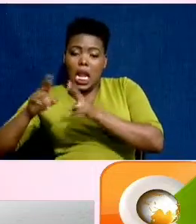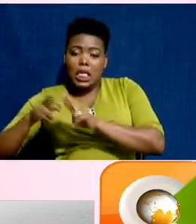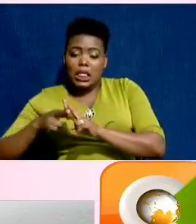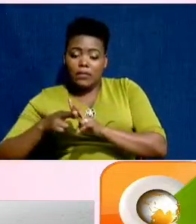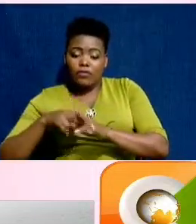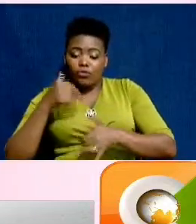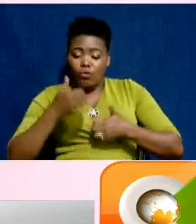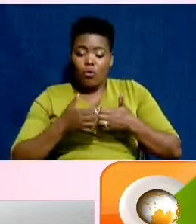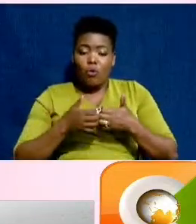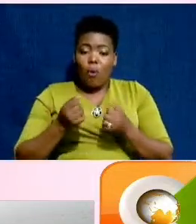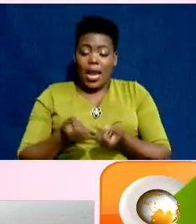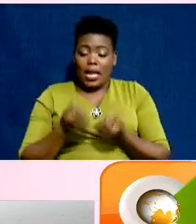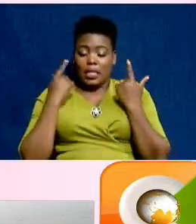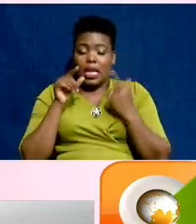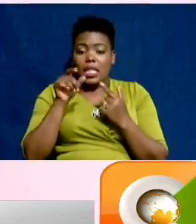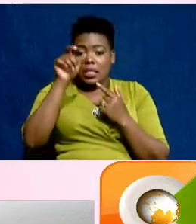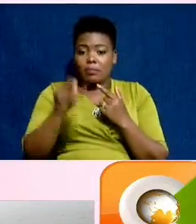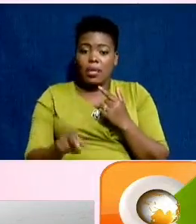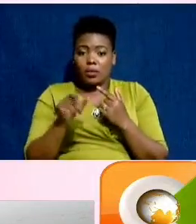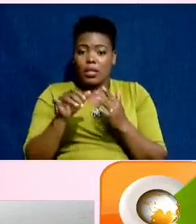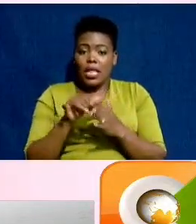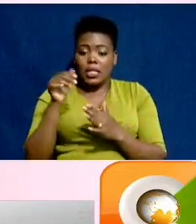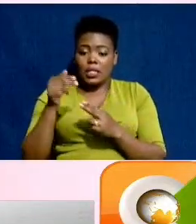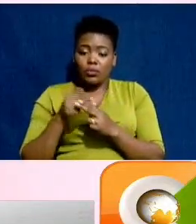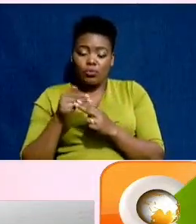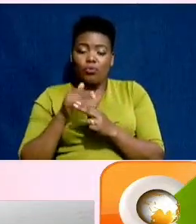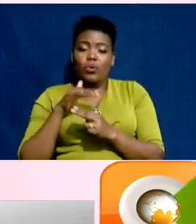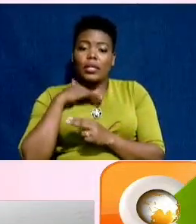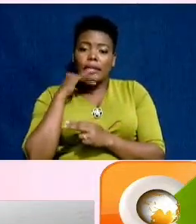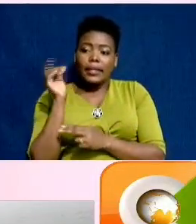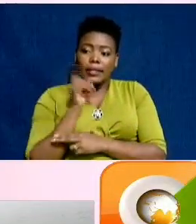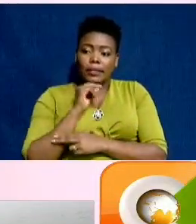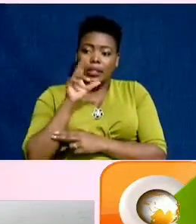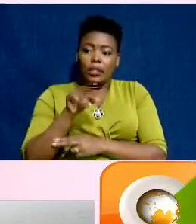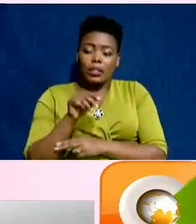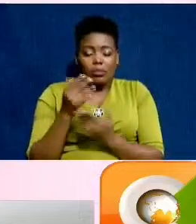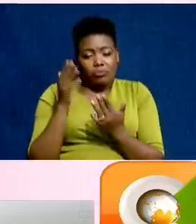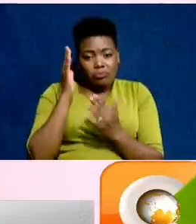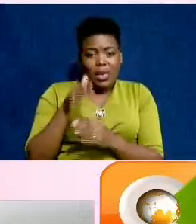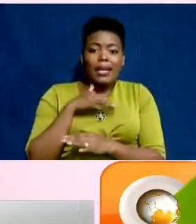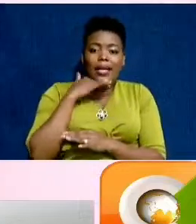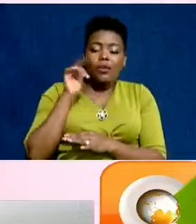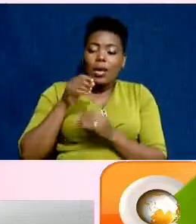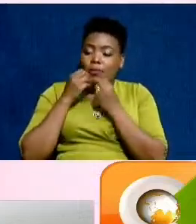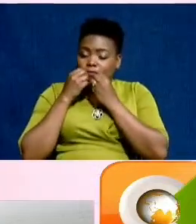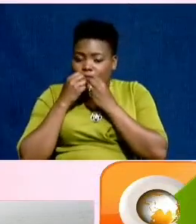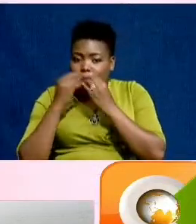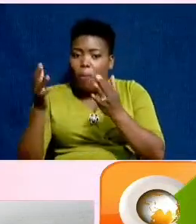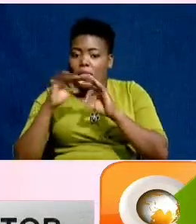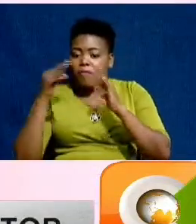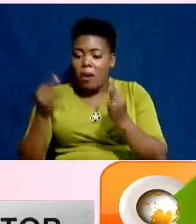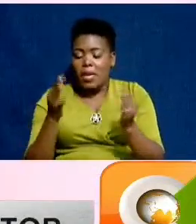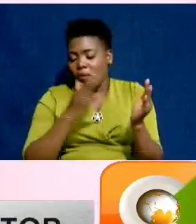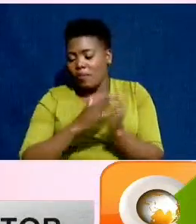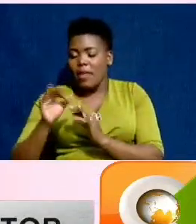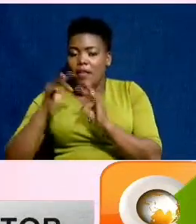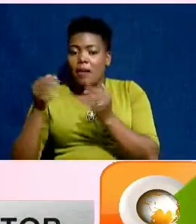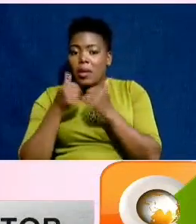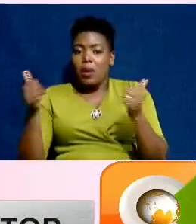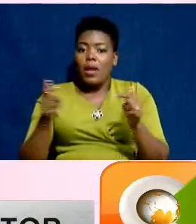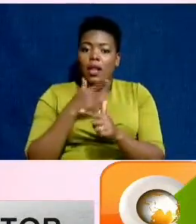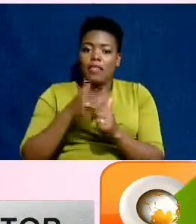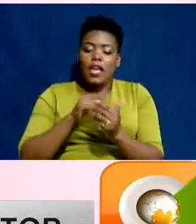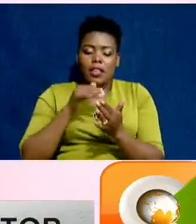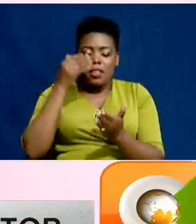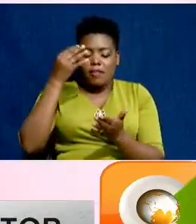emotions and understanding that this person is soon going to leave, you know, and is going to die, and you prepare them very well. And then the